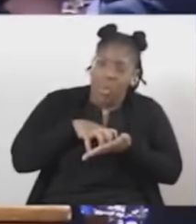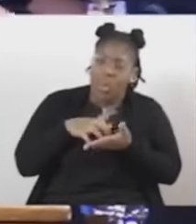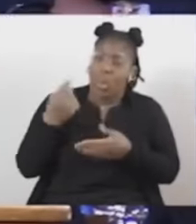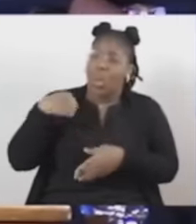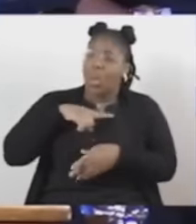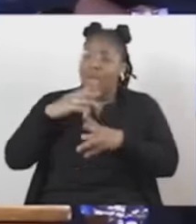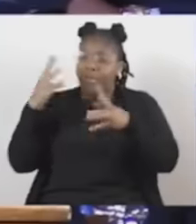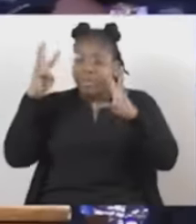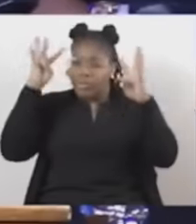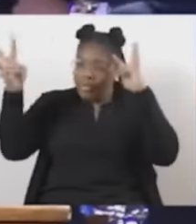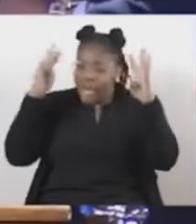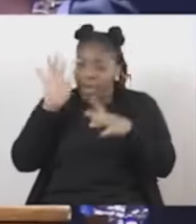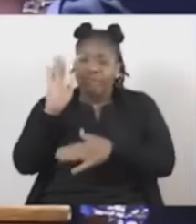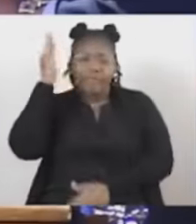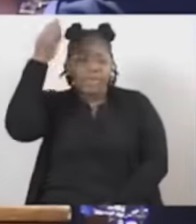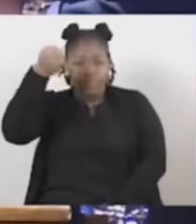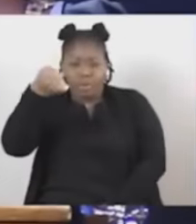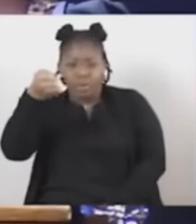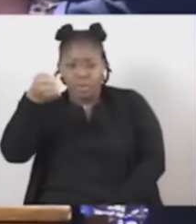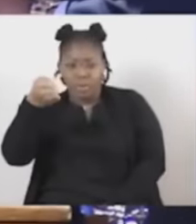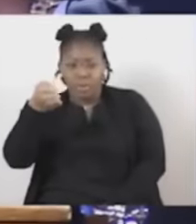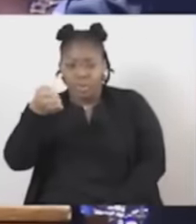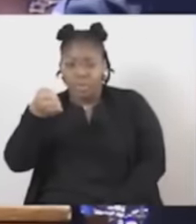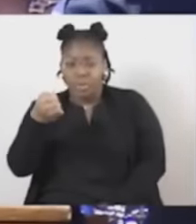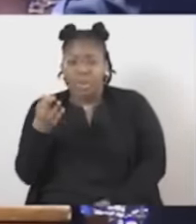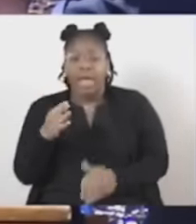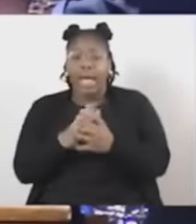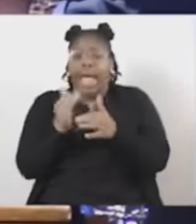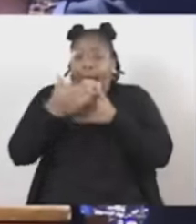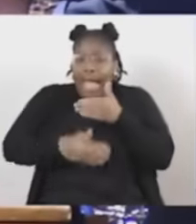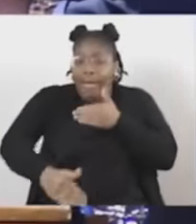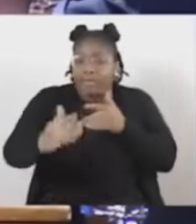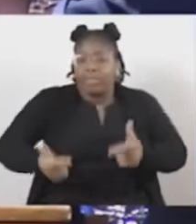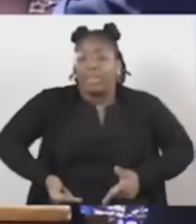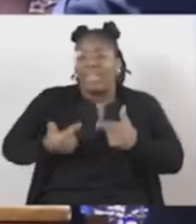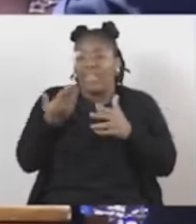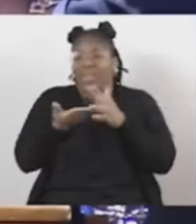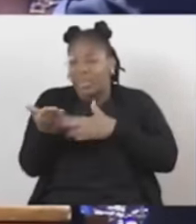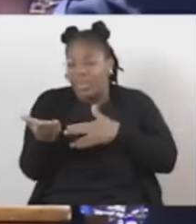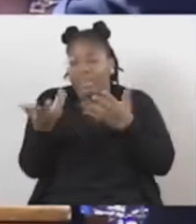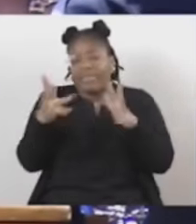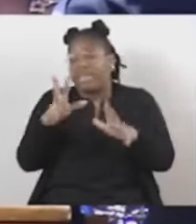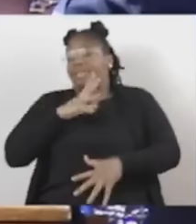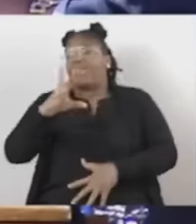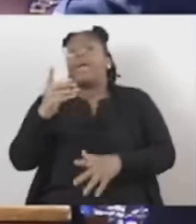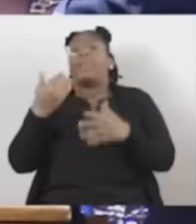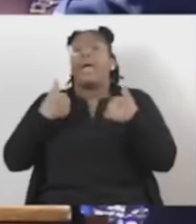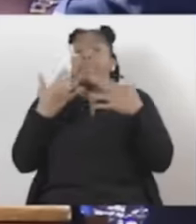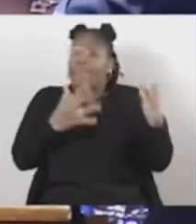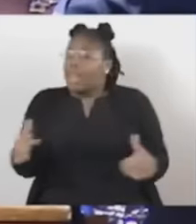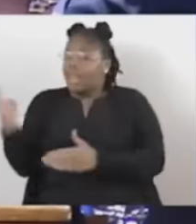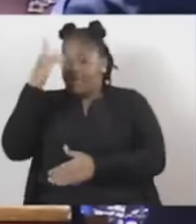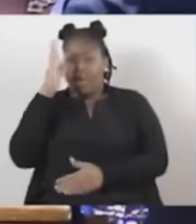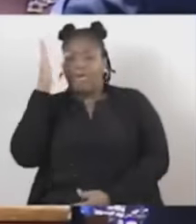your future, watch this, with living through this as part of the plan. So Peter,